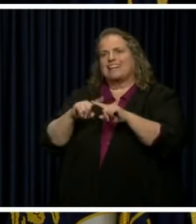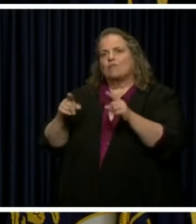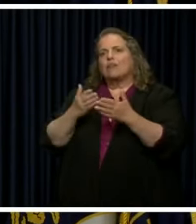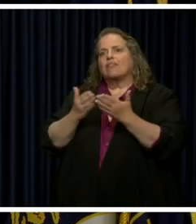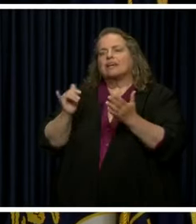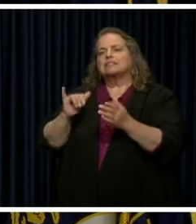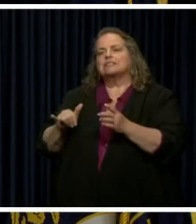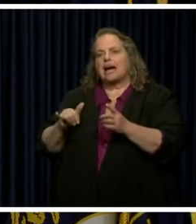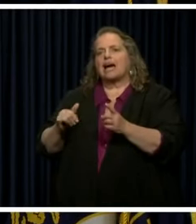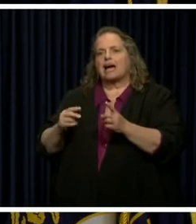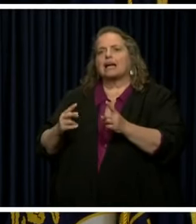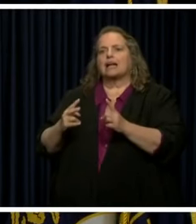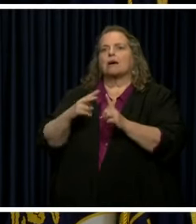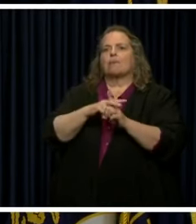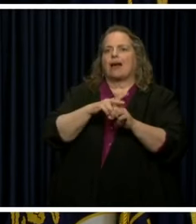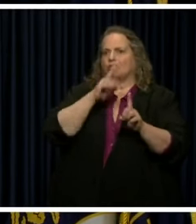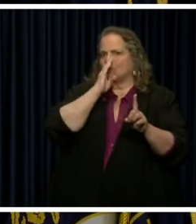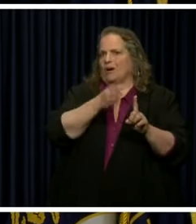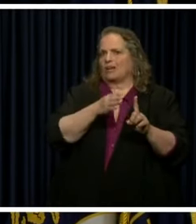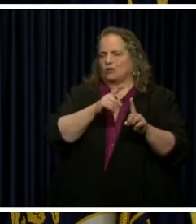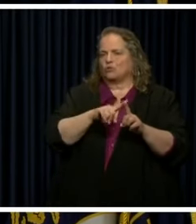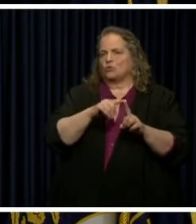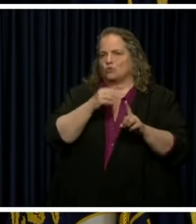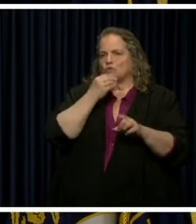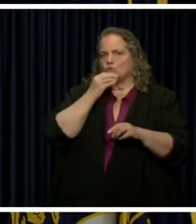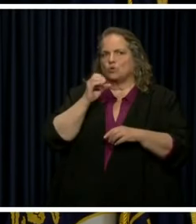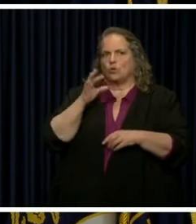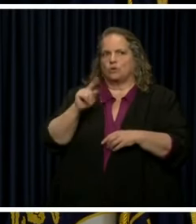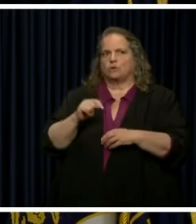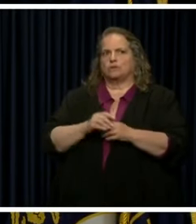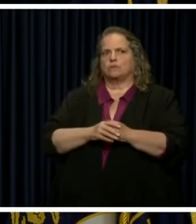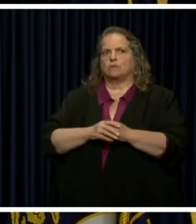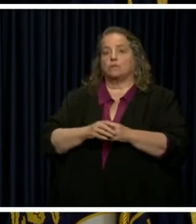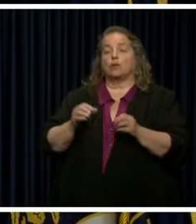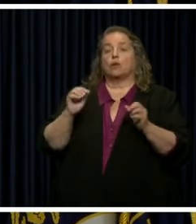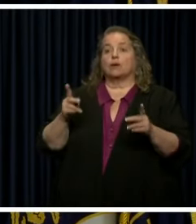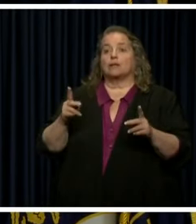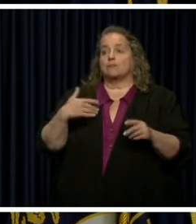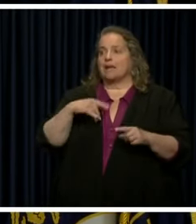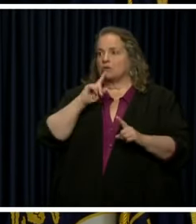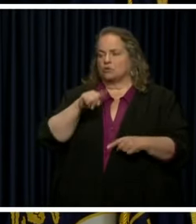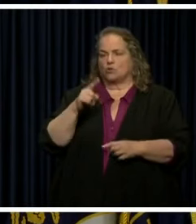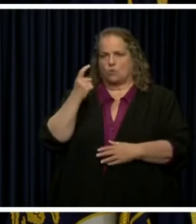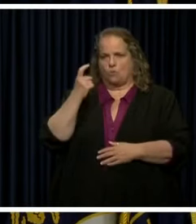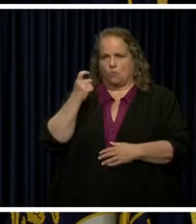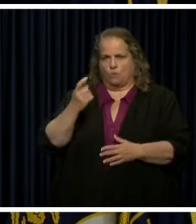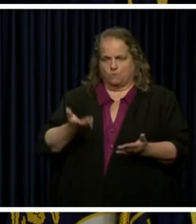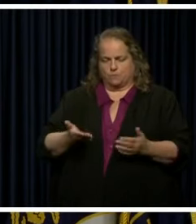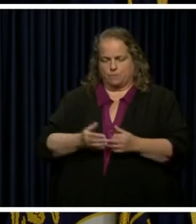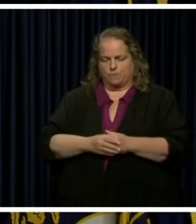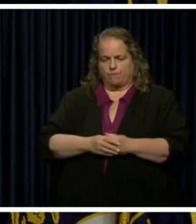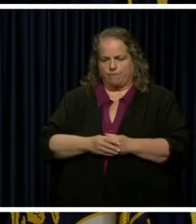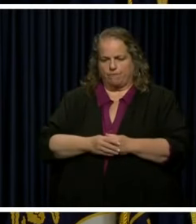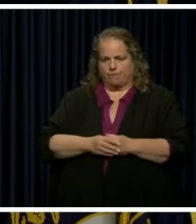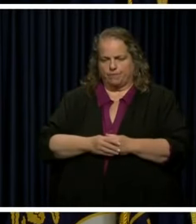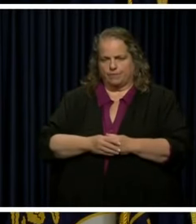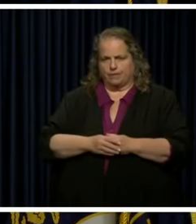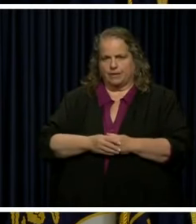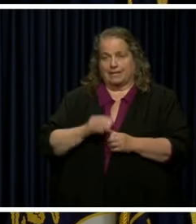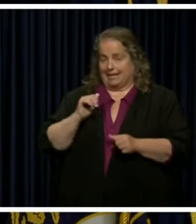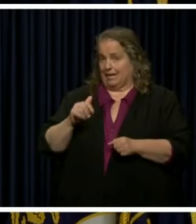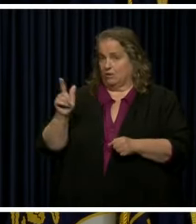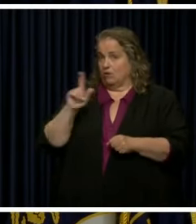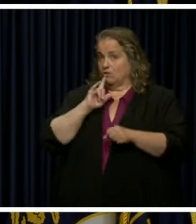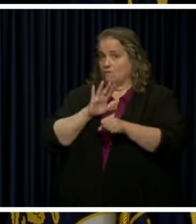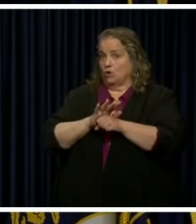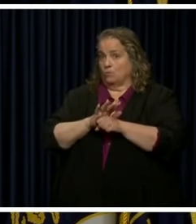apply directly to them. All right, let me answer one more here. Can I confirm